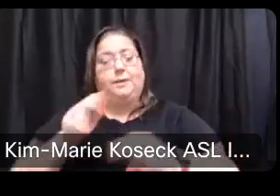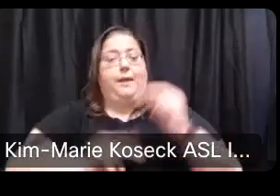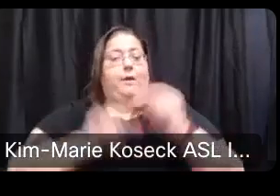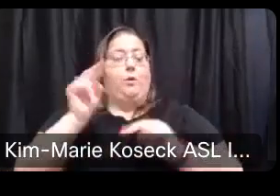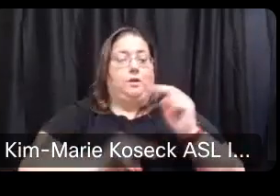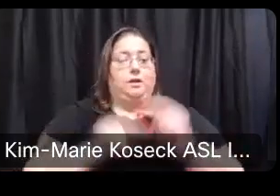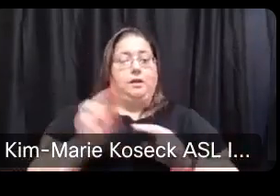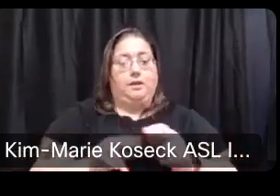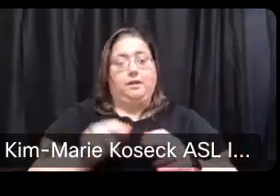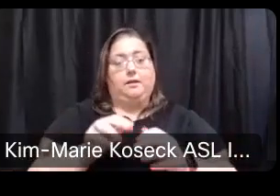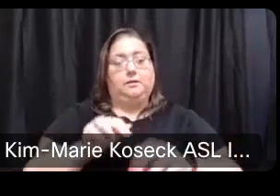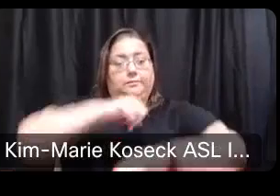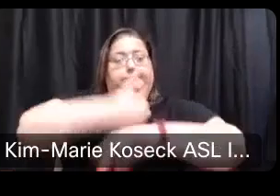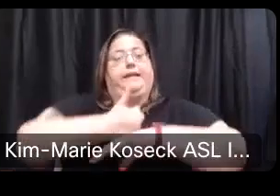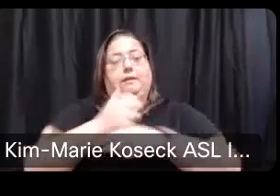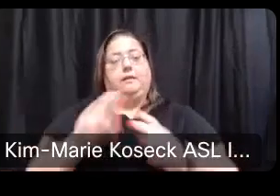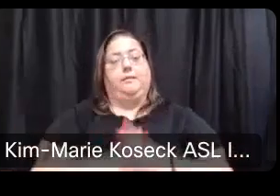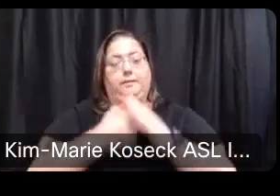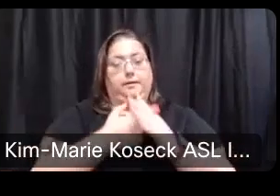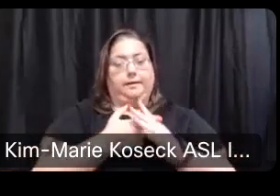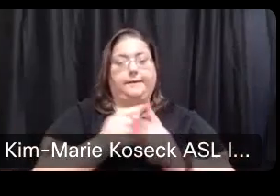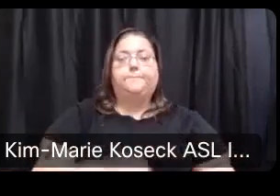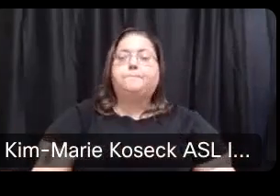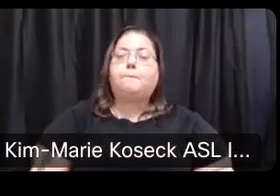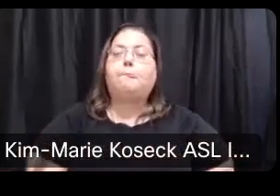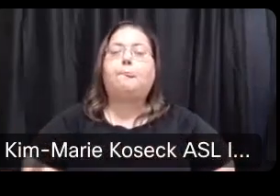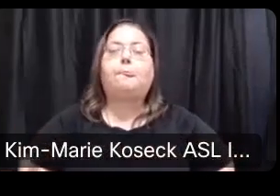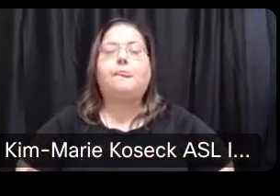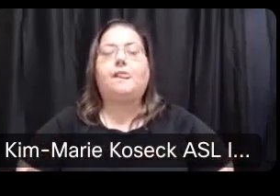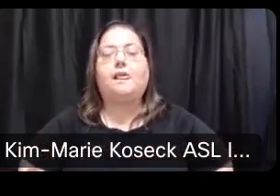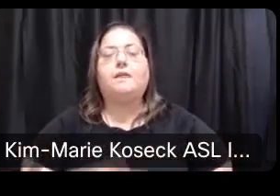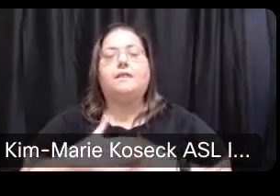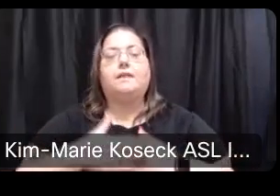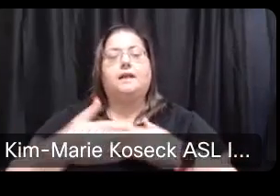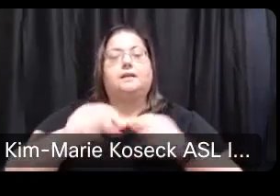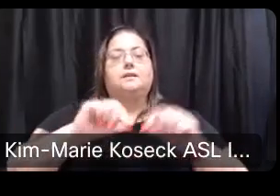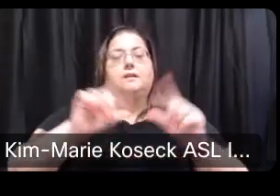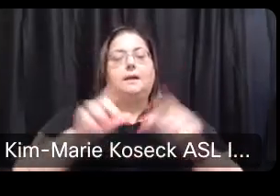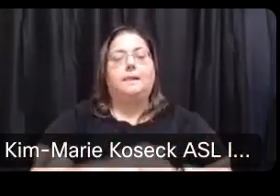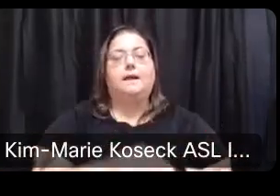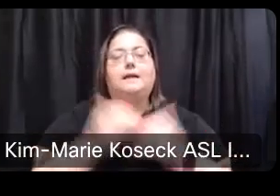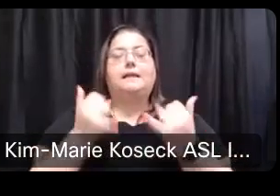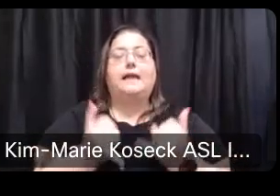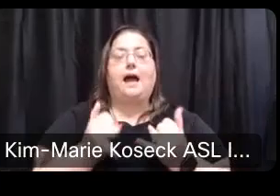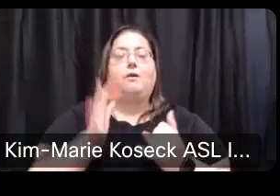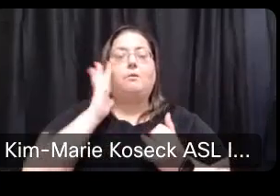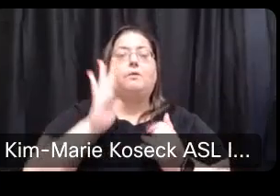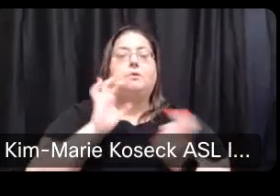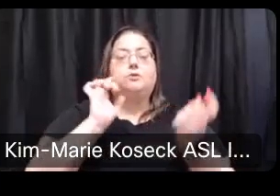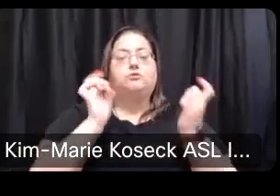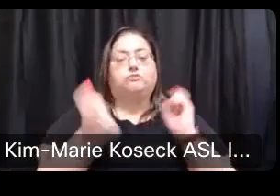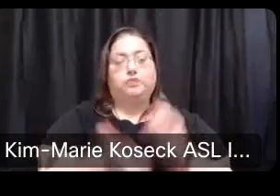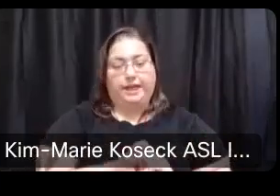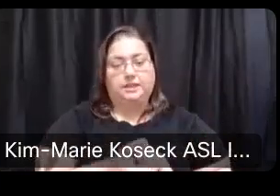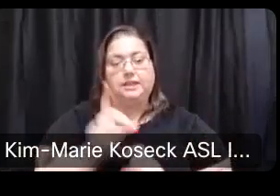Next slide. We are now going to transition into the